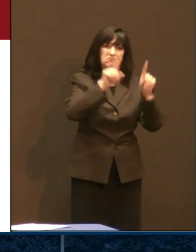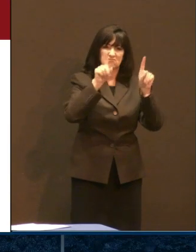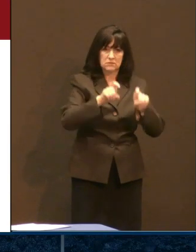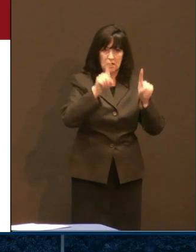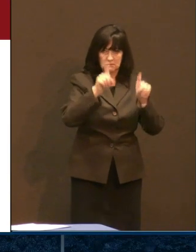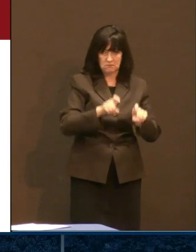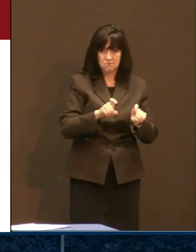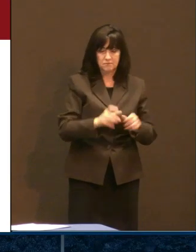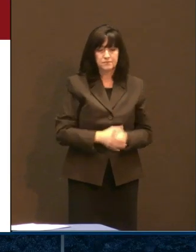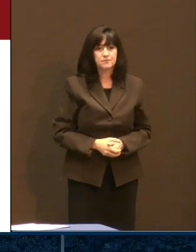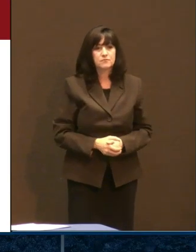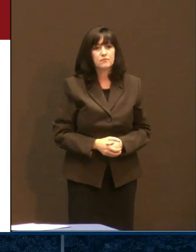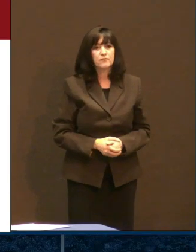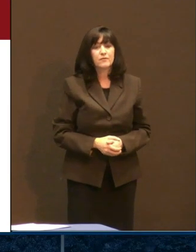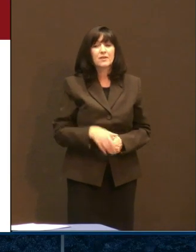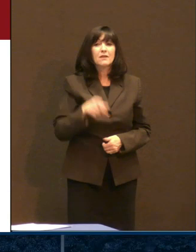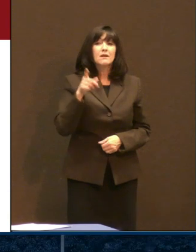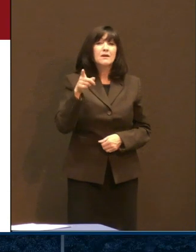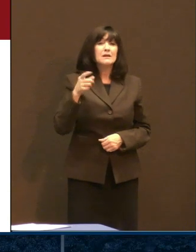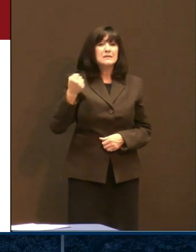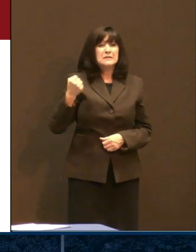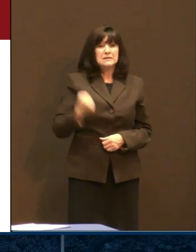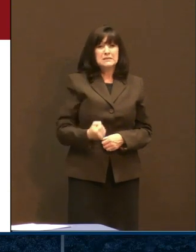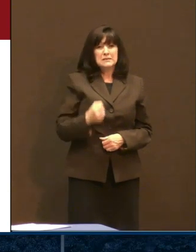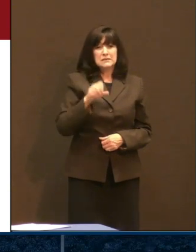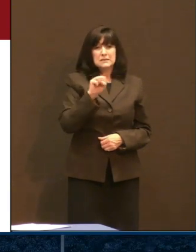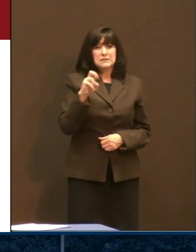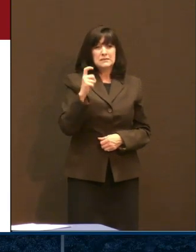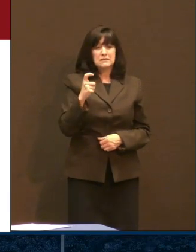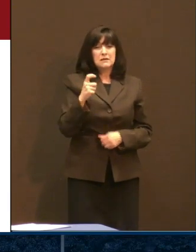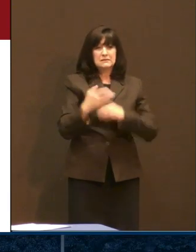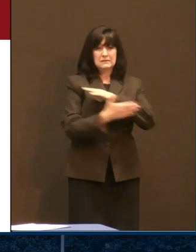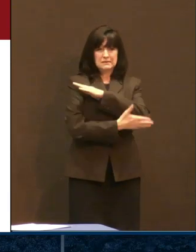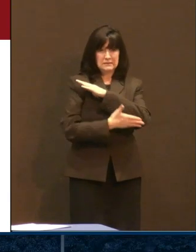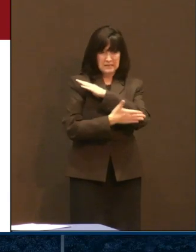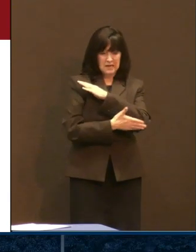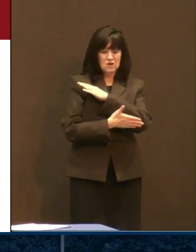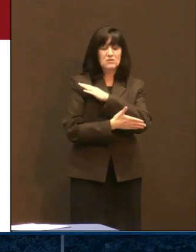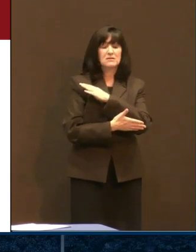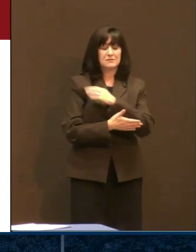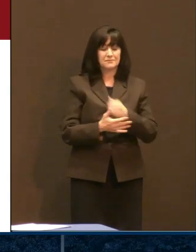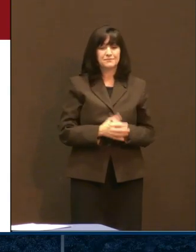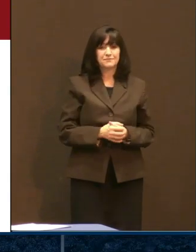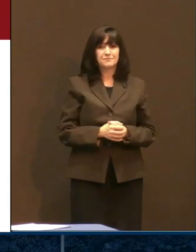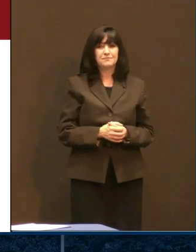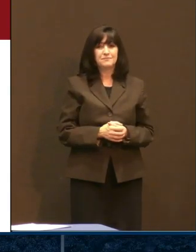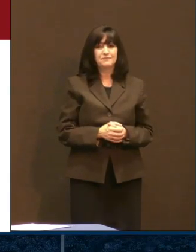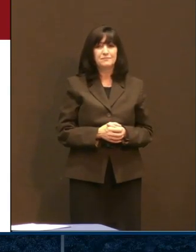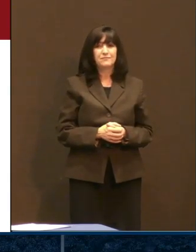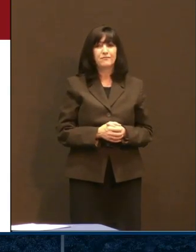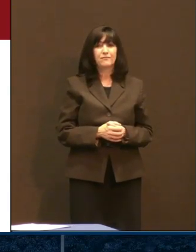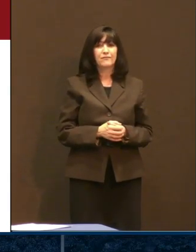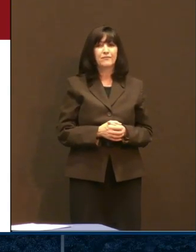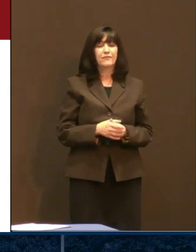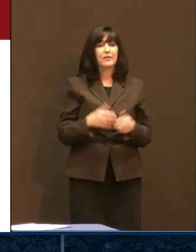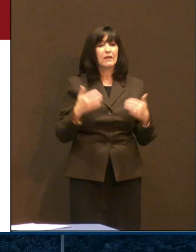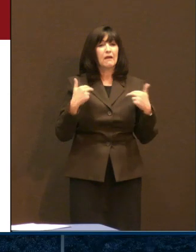Sussex County, I just want to take a minute and kind of go over what we did this week. So Health and Social